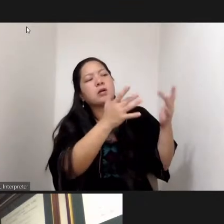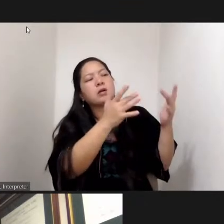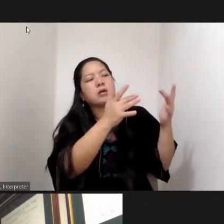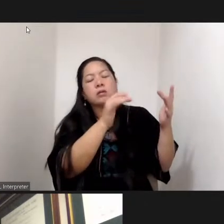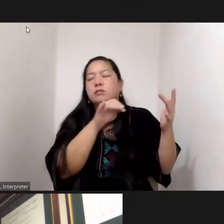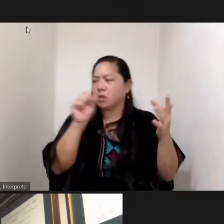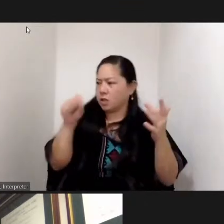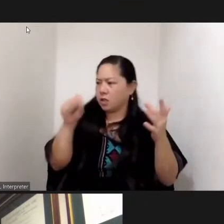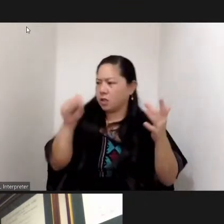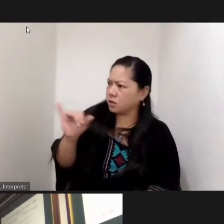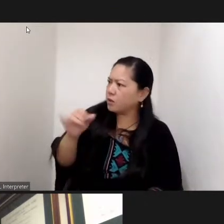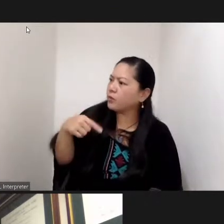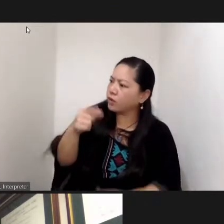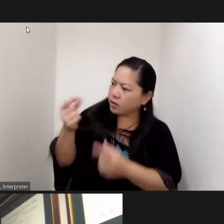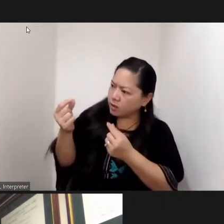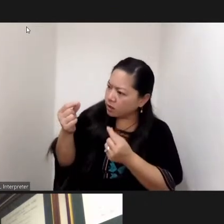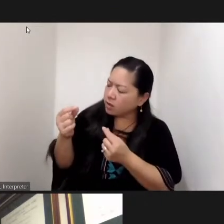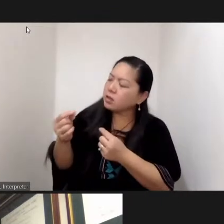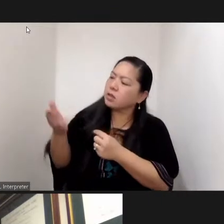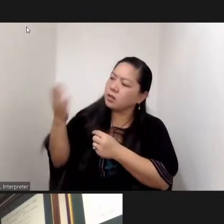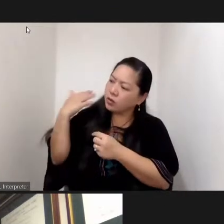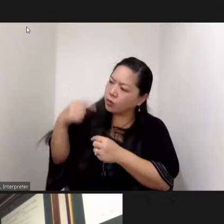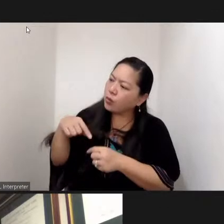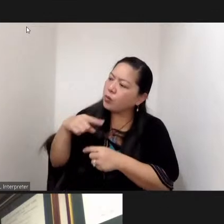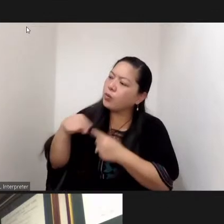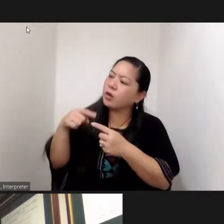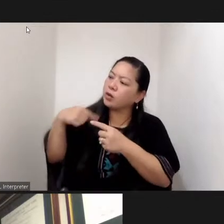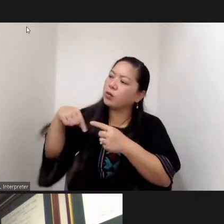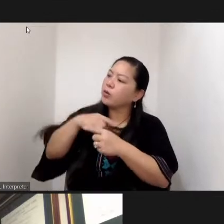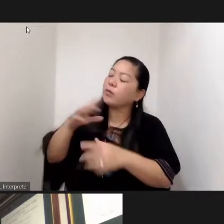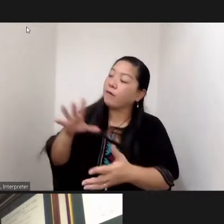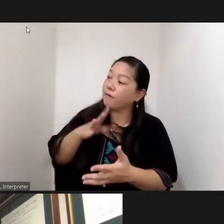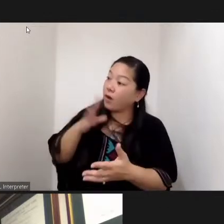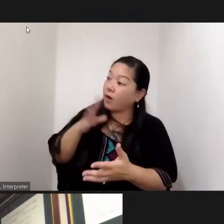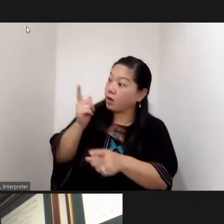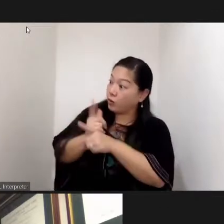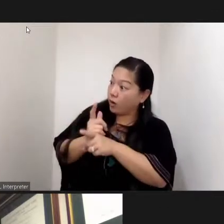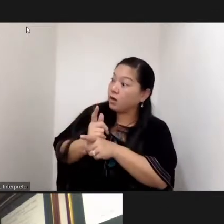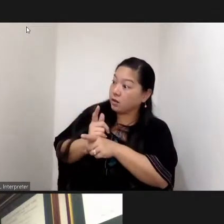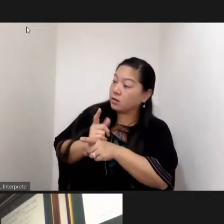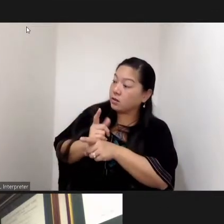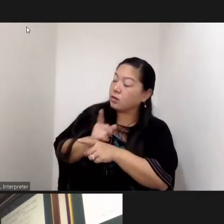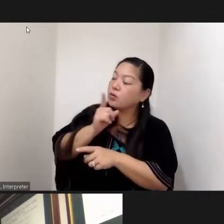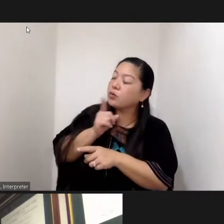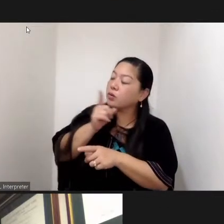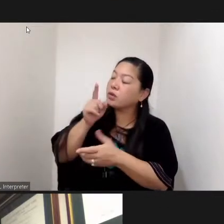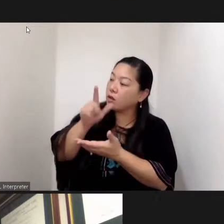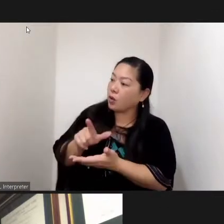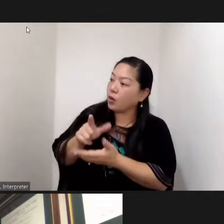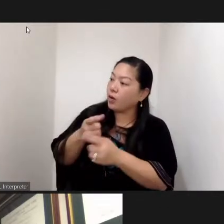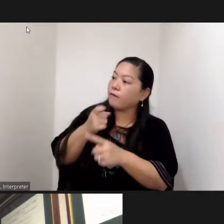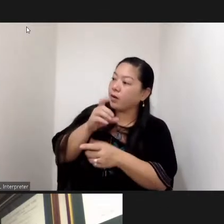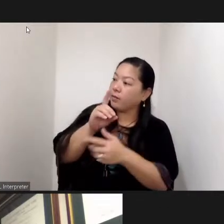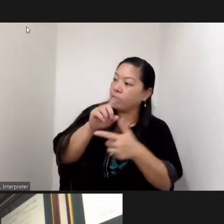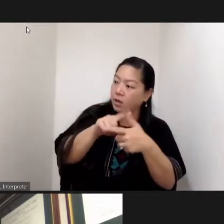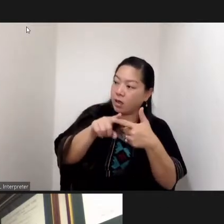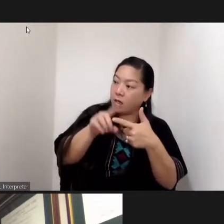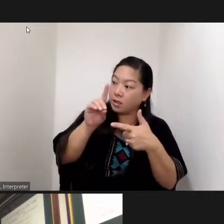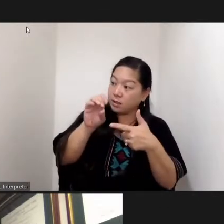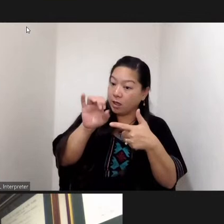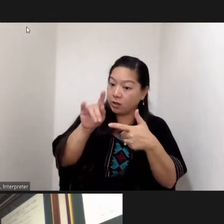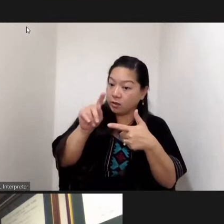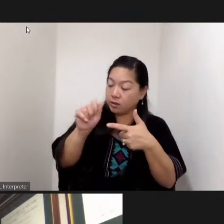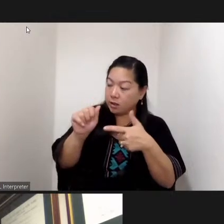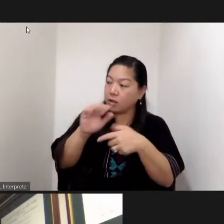the same that we did when we were fine, right? Or we were really low from Delta. And then we saw